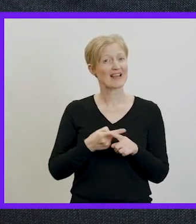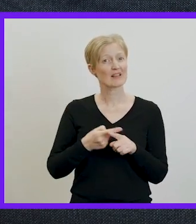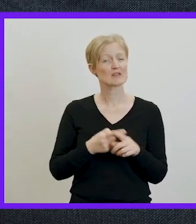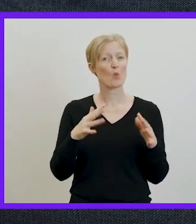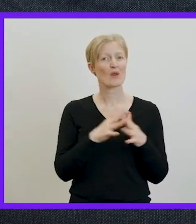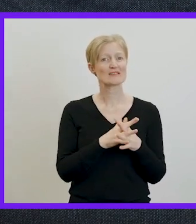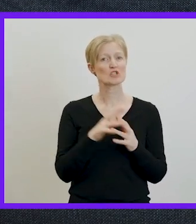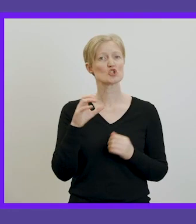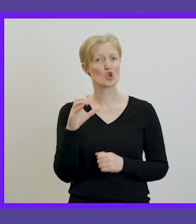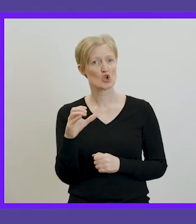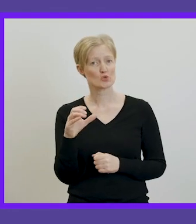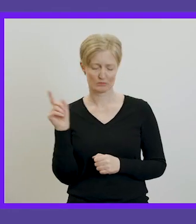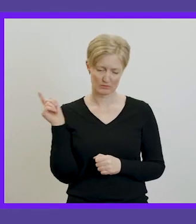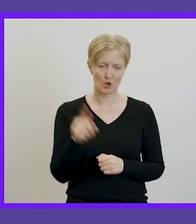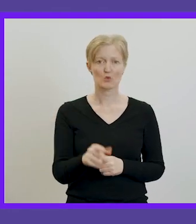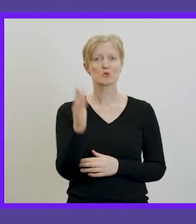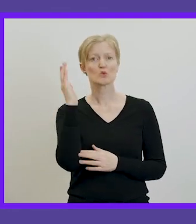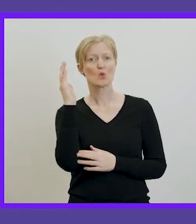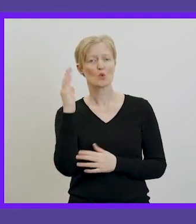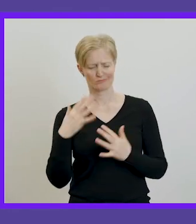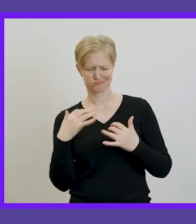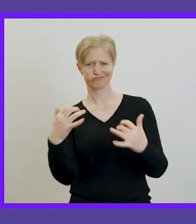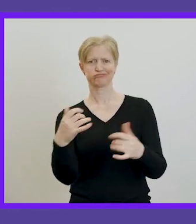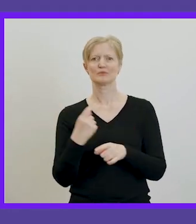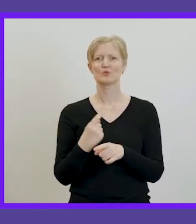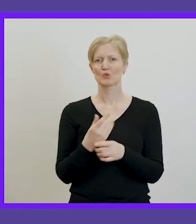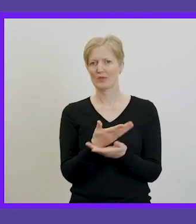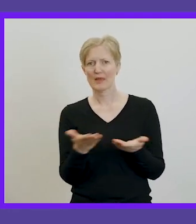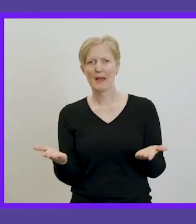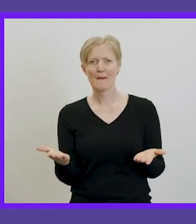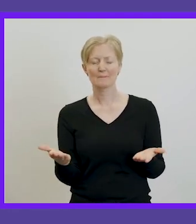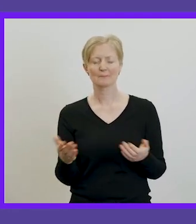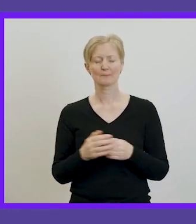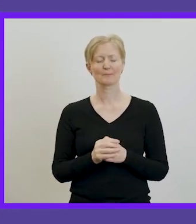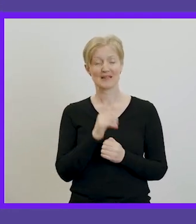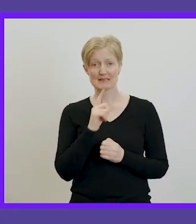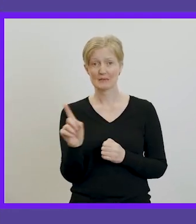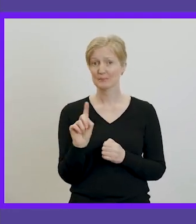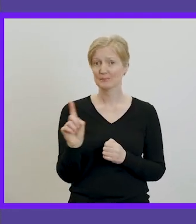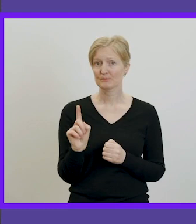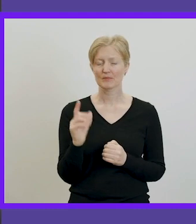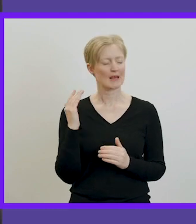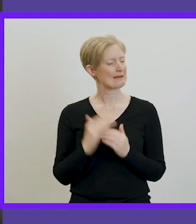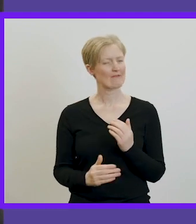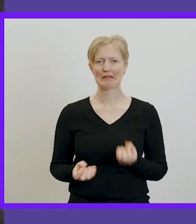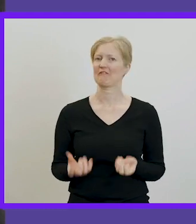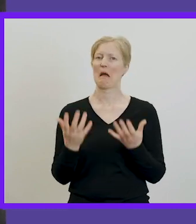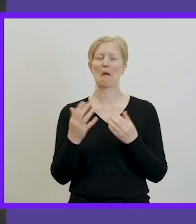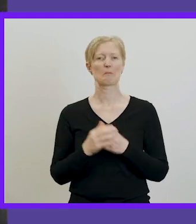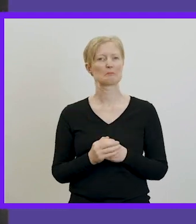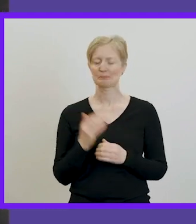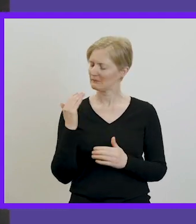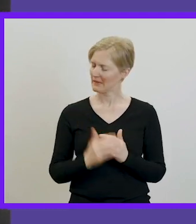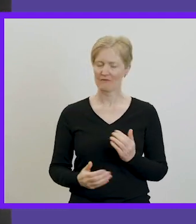Minister Winston Churchill going to speak to a school, a whole lot of young people. He stood up and he said these words: never give